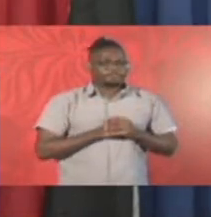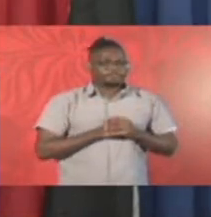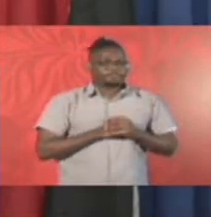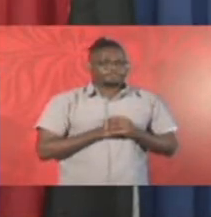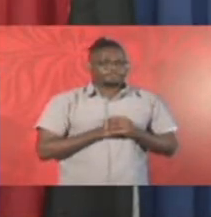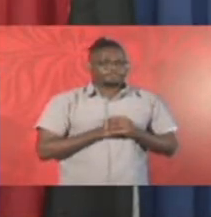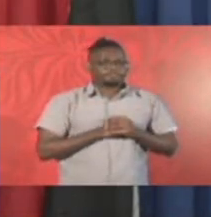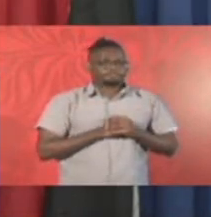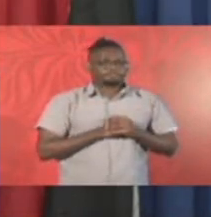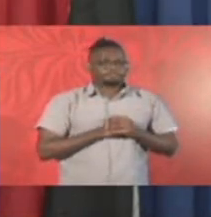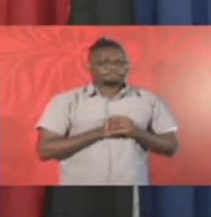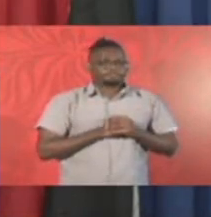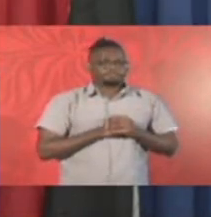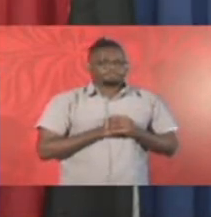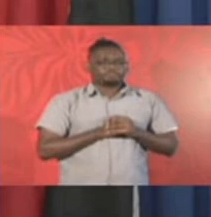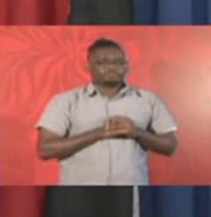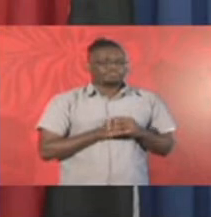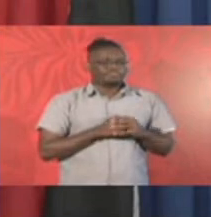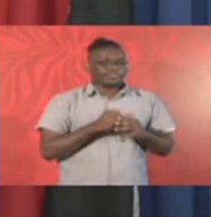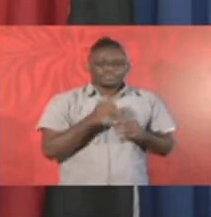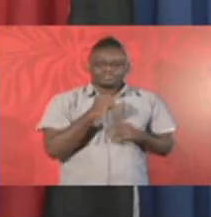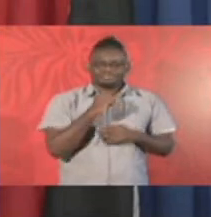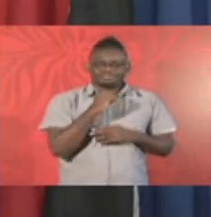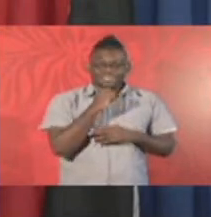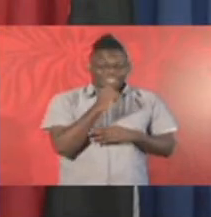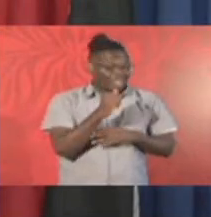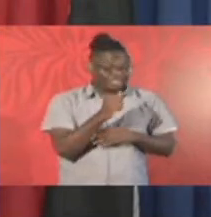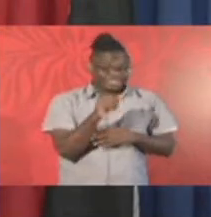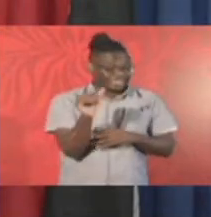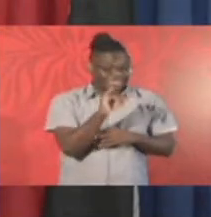a substitute for education make.